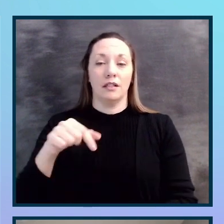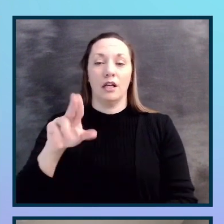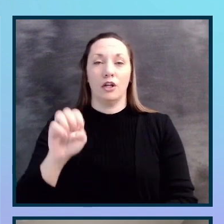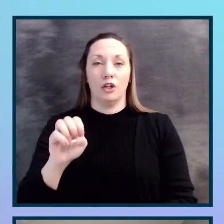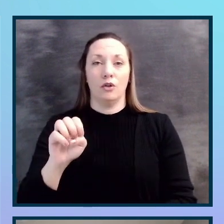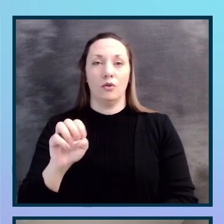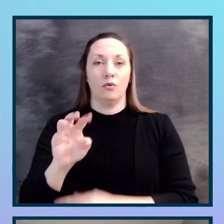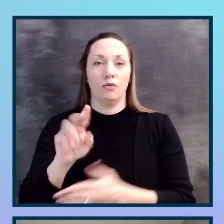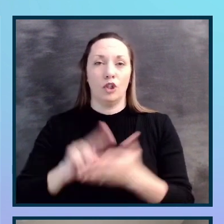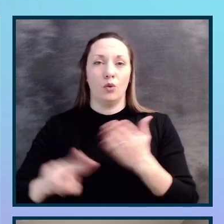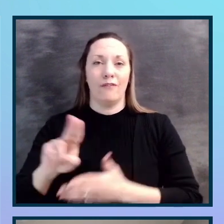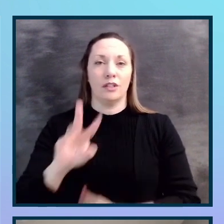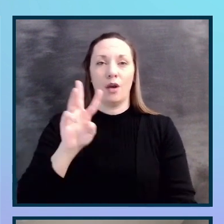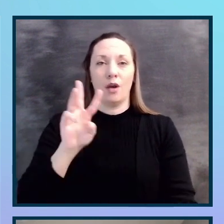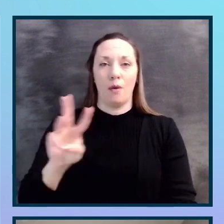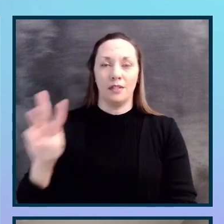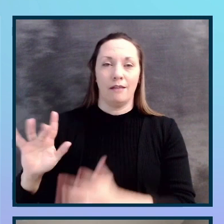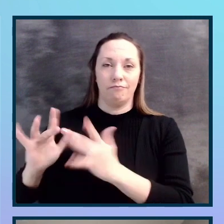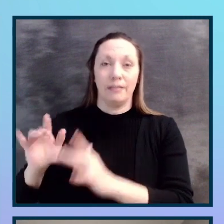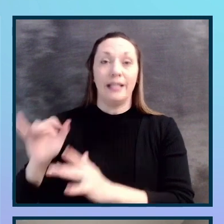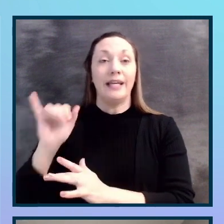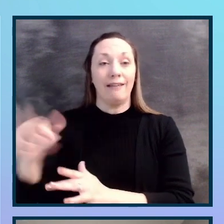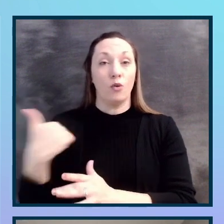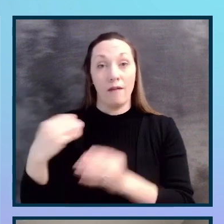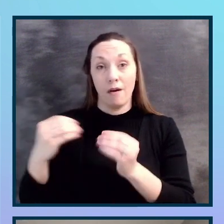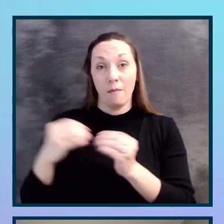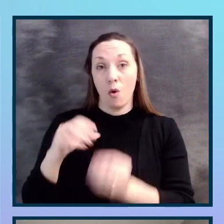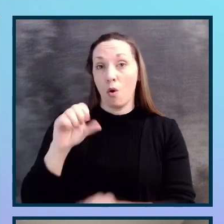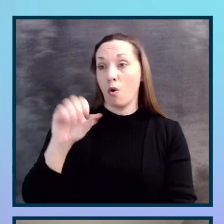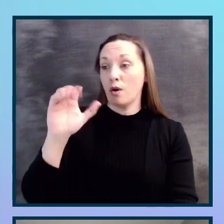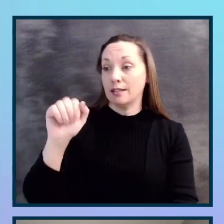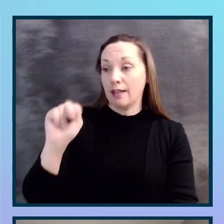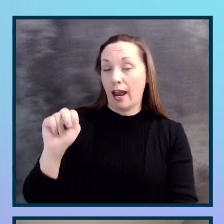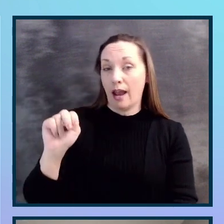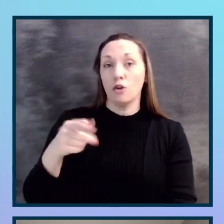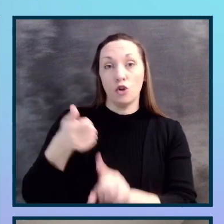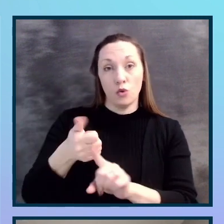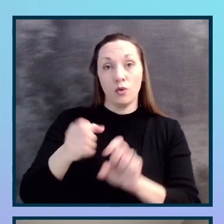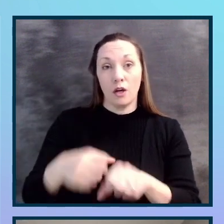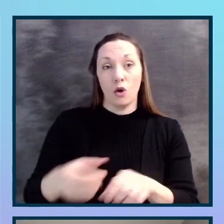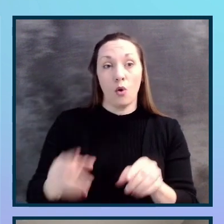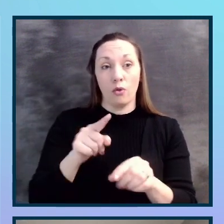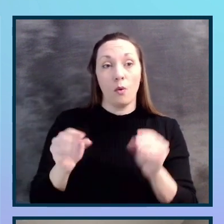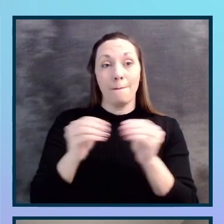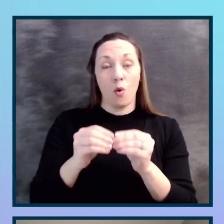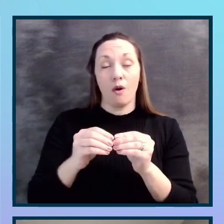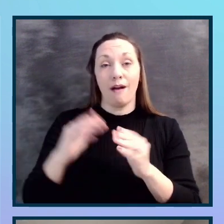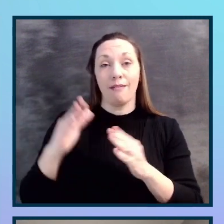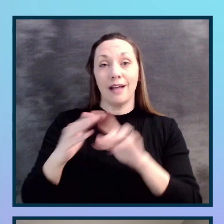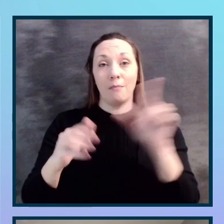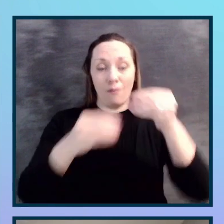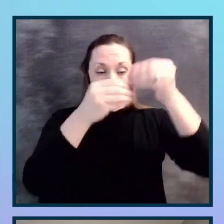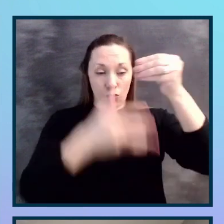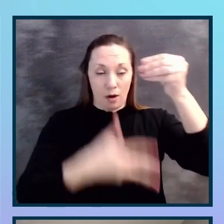And if you did have more scans, you're able to actually go through all the different scans on the top left with the drop down